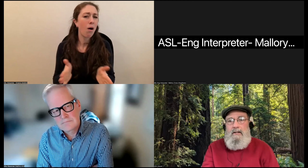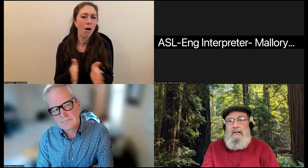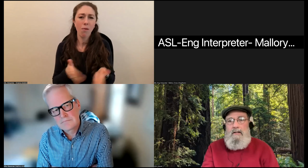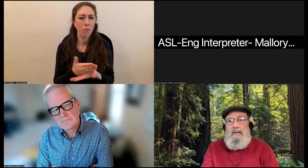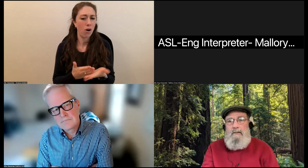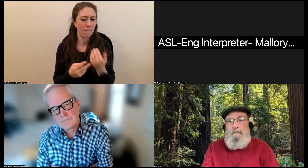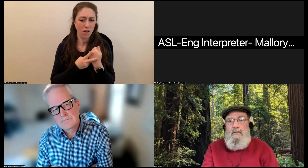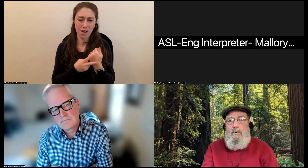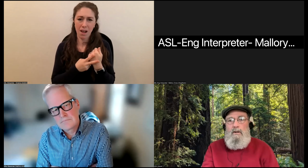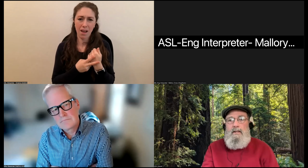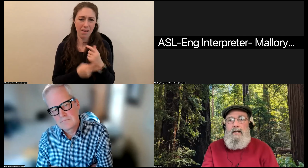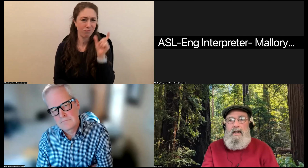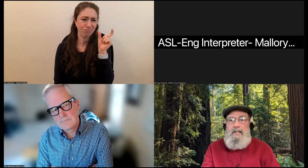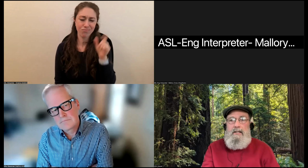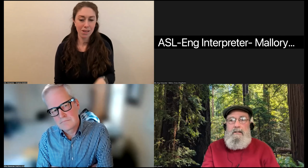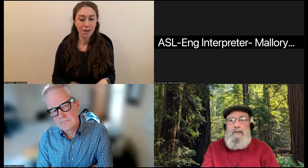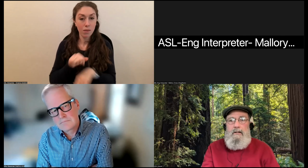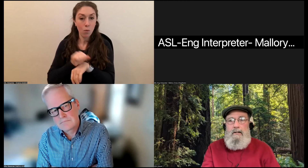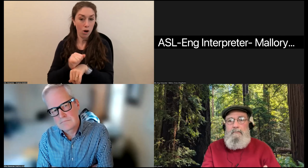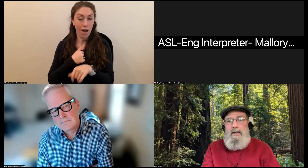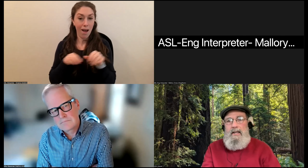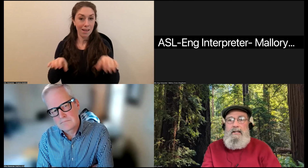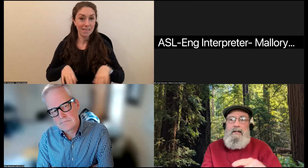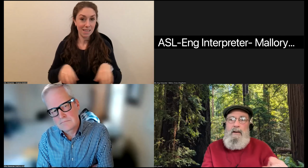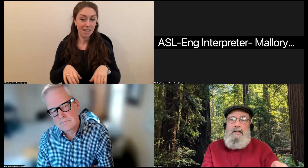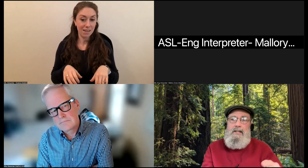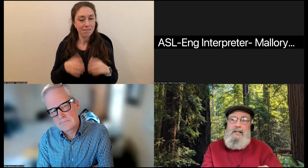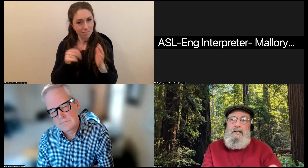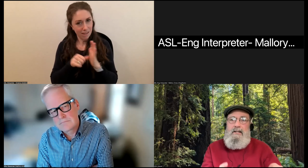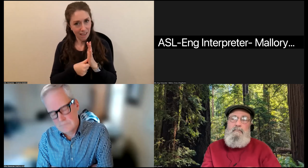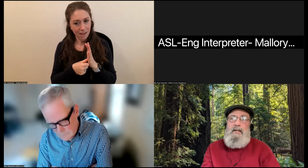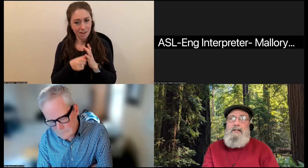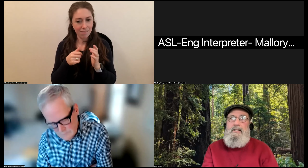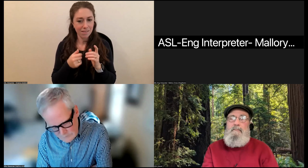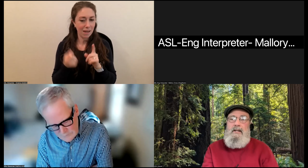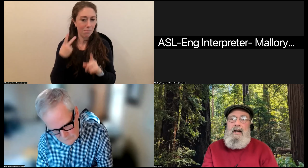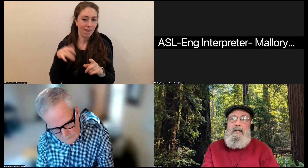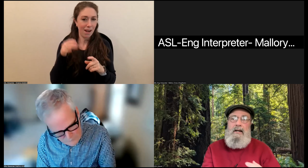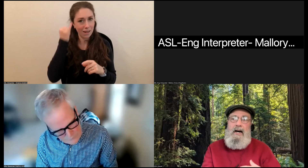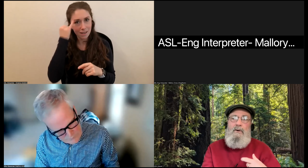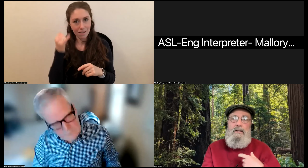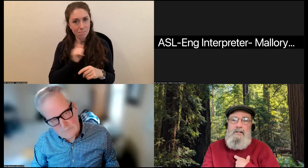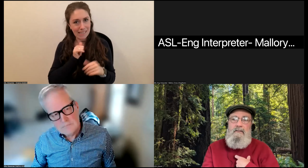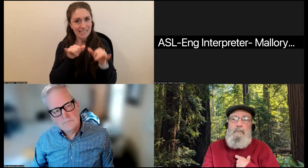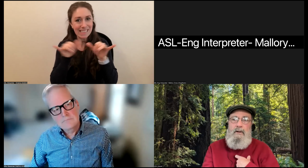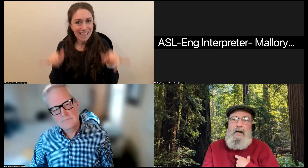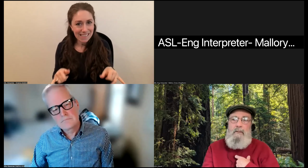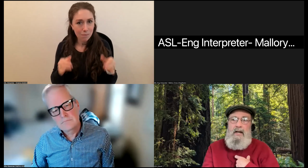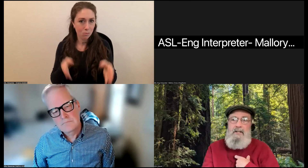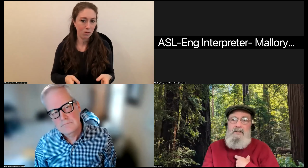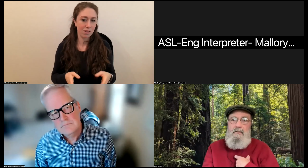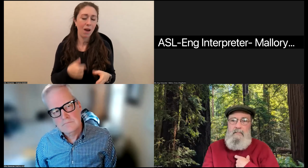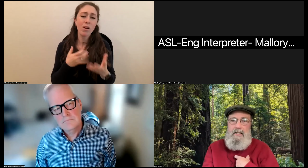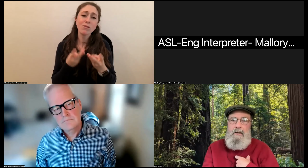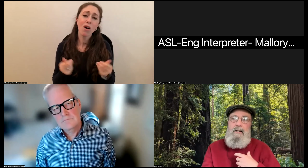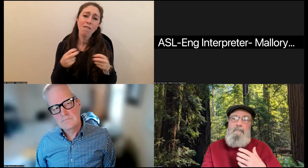archive. The work that I did, again, getting back to this idea of being a systems guy, I wanted to solve the problem, not